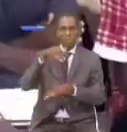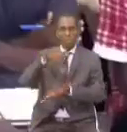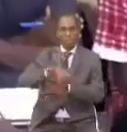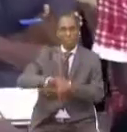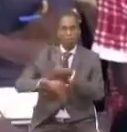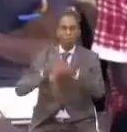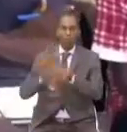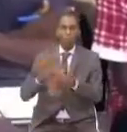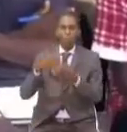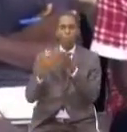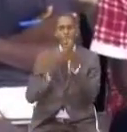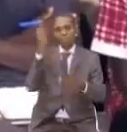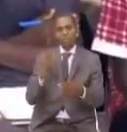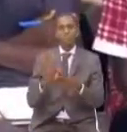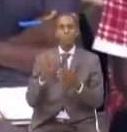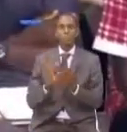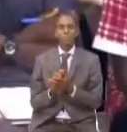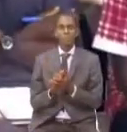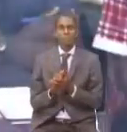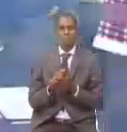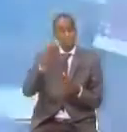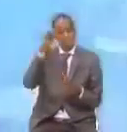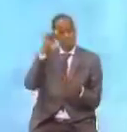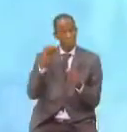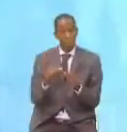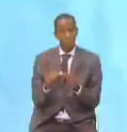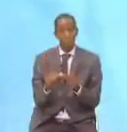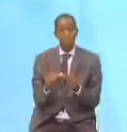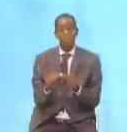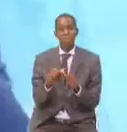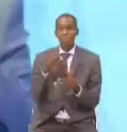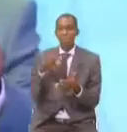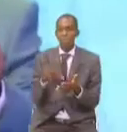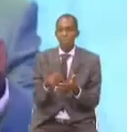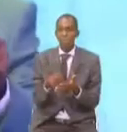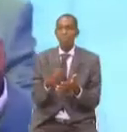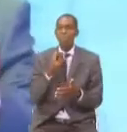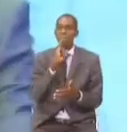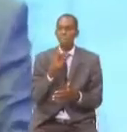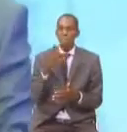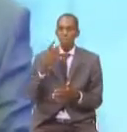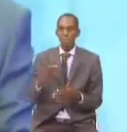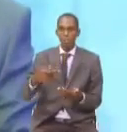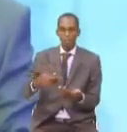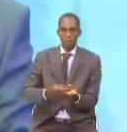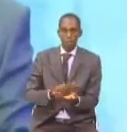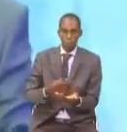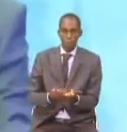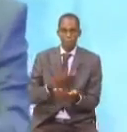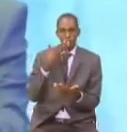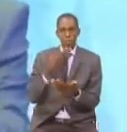Jesus' name. And remember, this is the gospel of